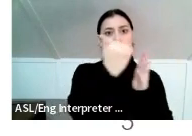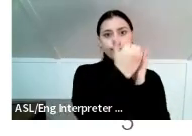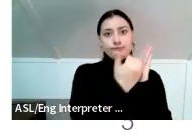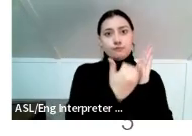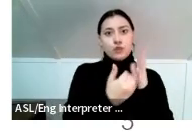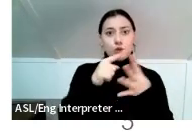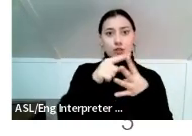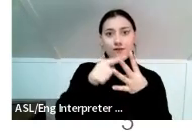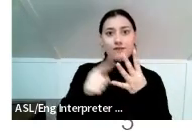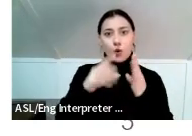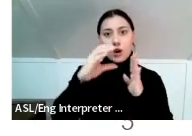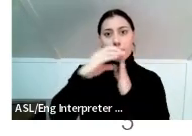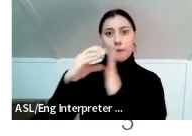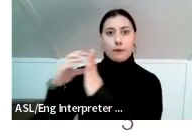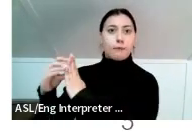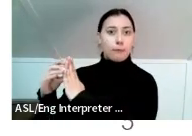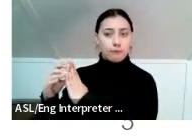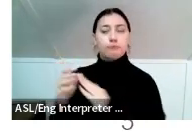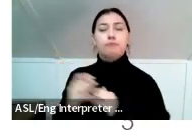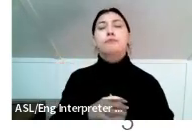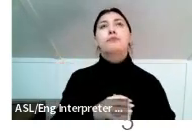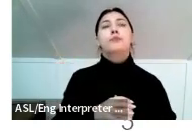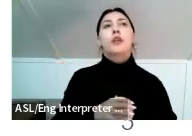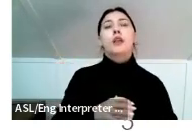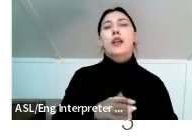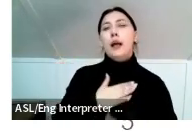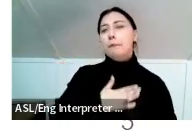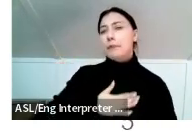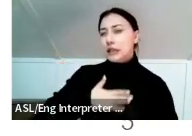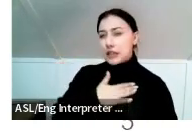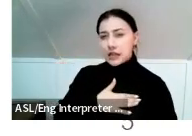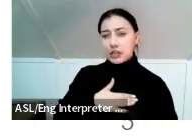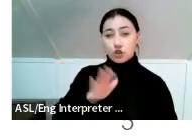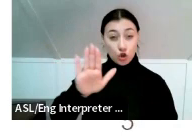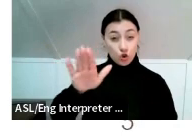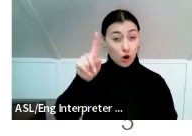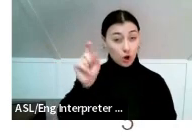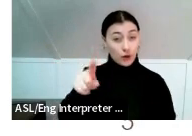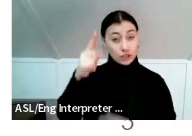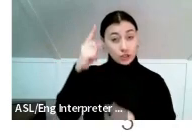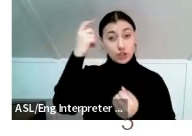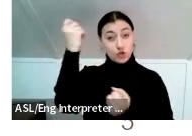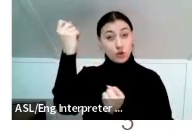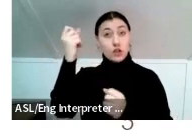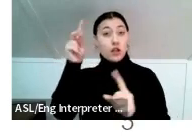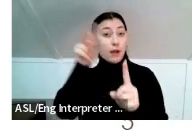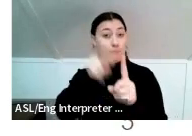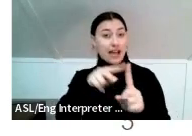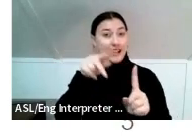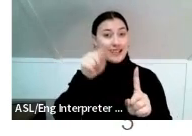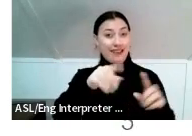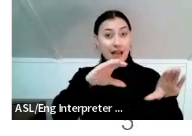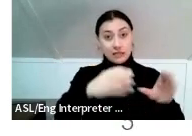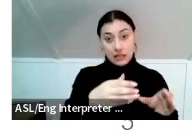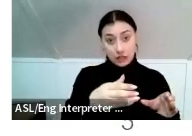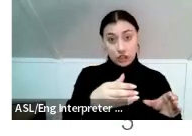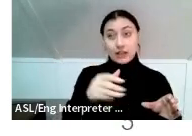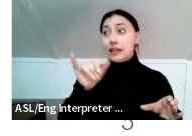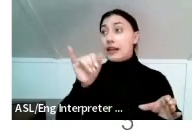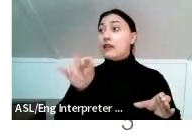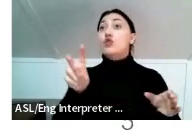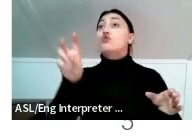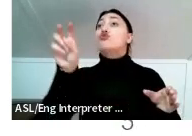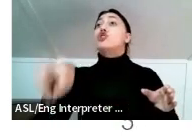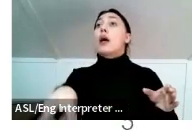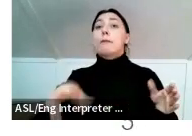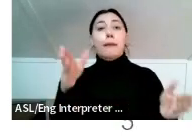do ask that people everyone kind of keeps their questions relevant to that section, because if you jump ahead, we may end up answering your